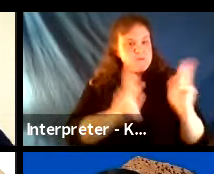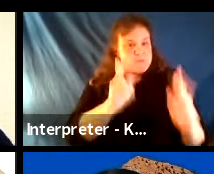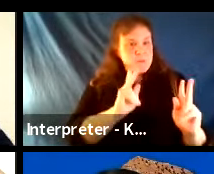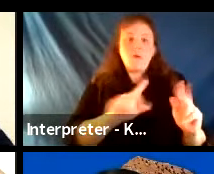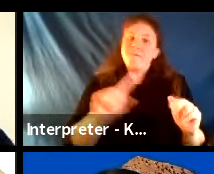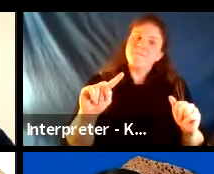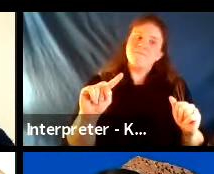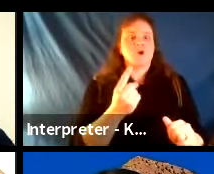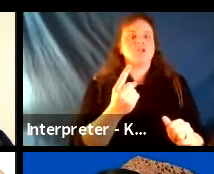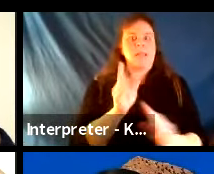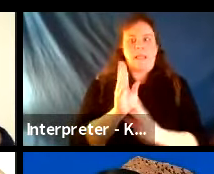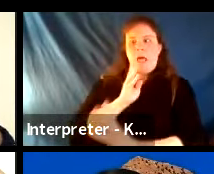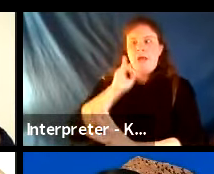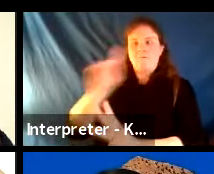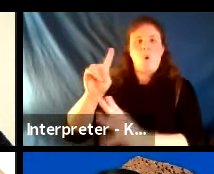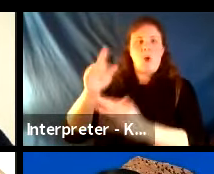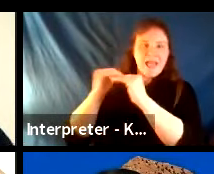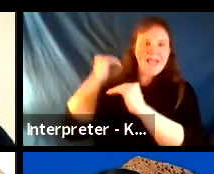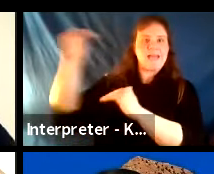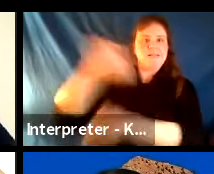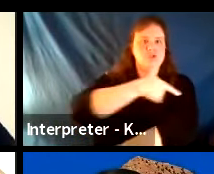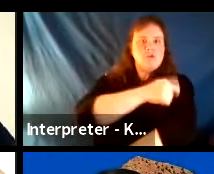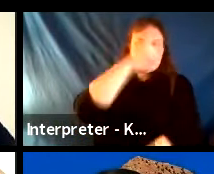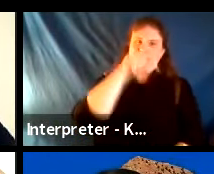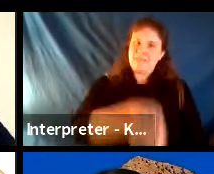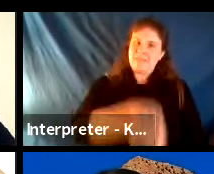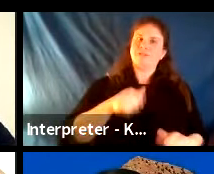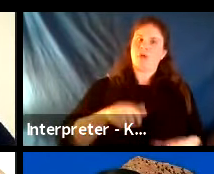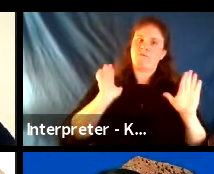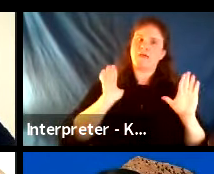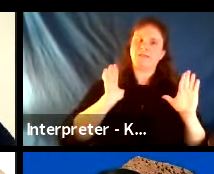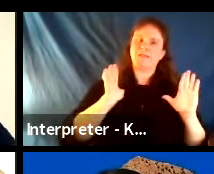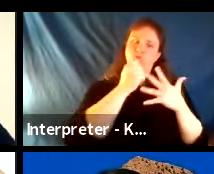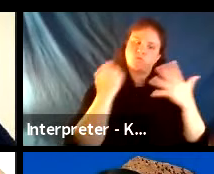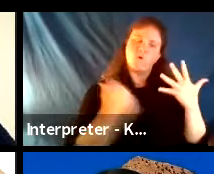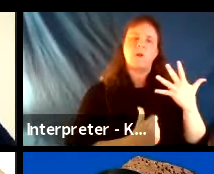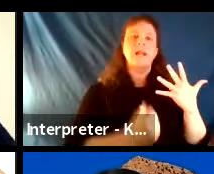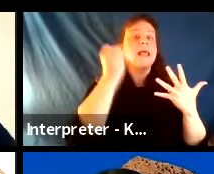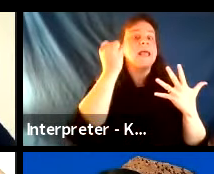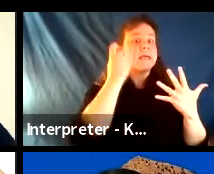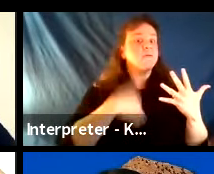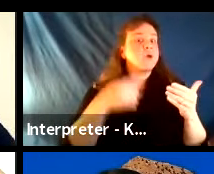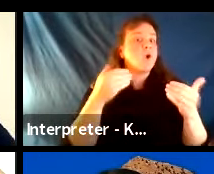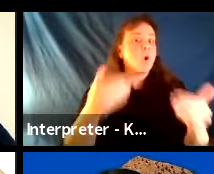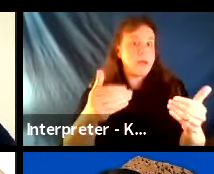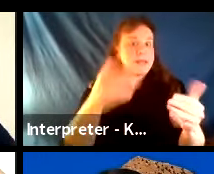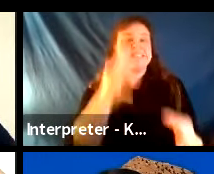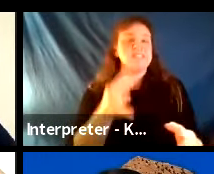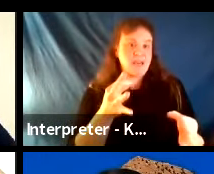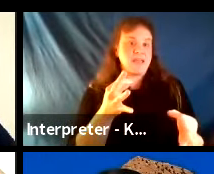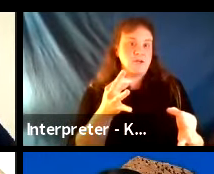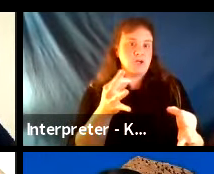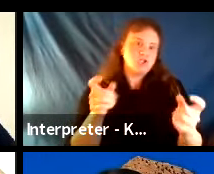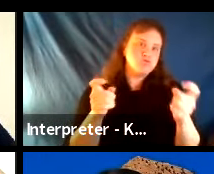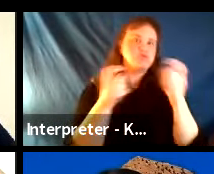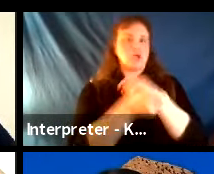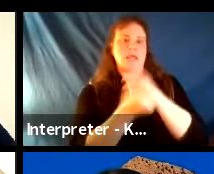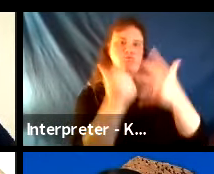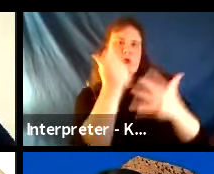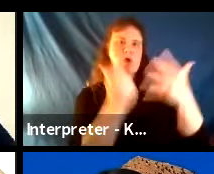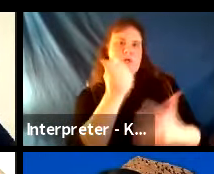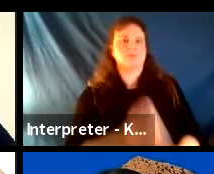that they are making this sacrifice. If we do go ahead with this plan, that they are making this sacrifice for the greater good. Mitch,